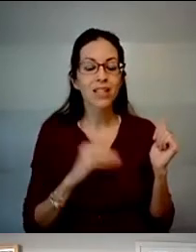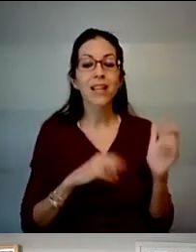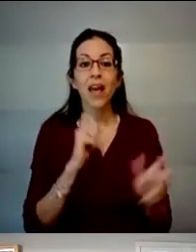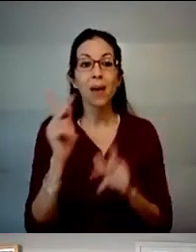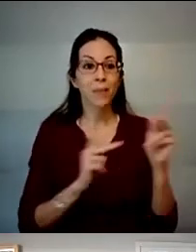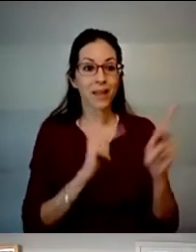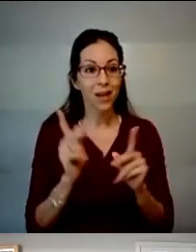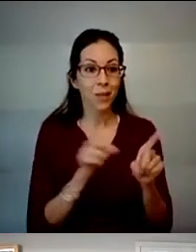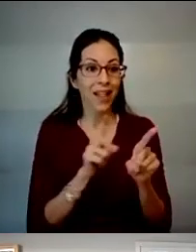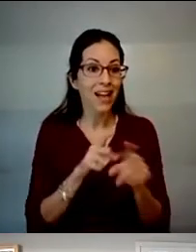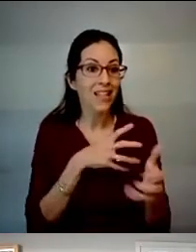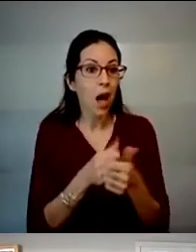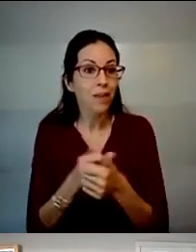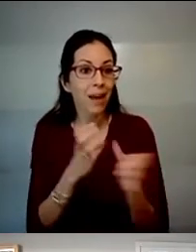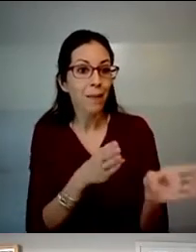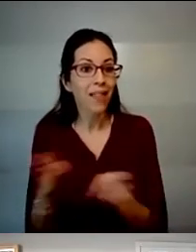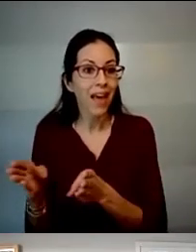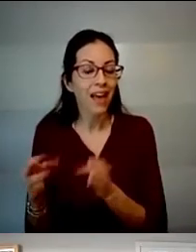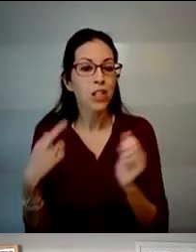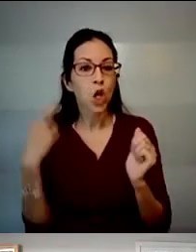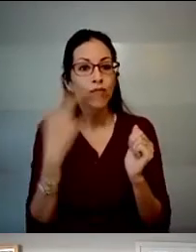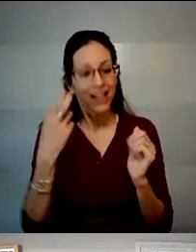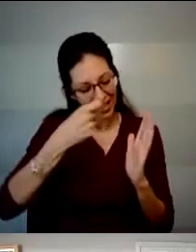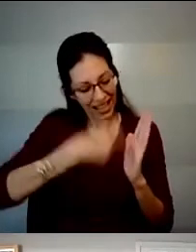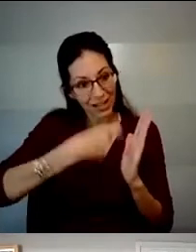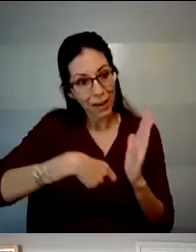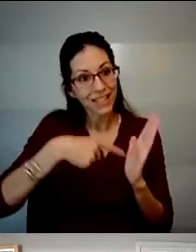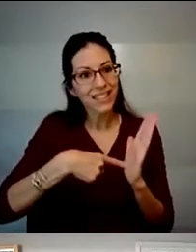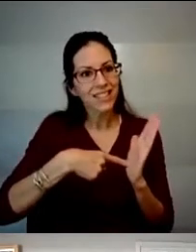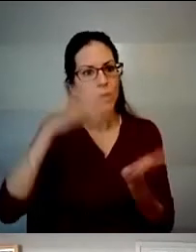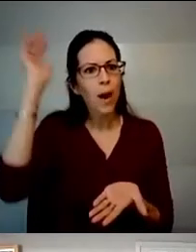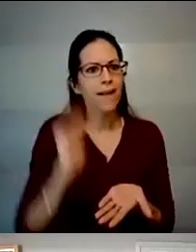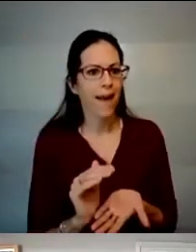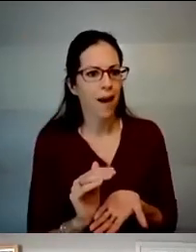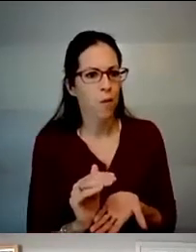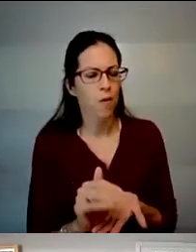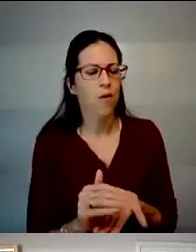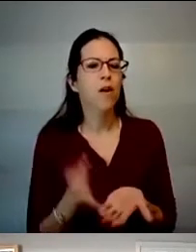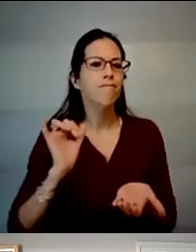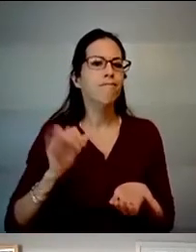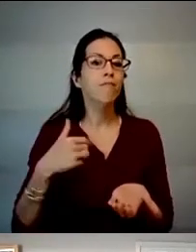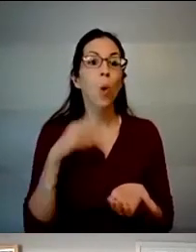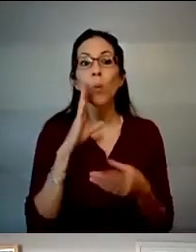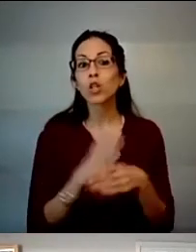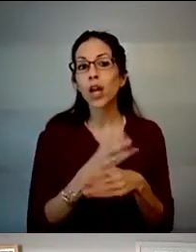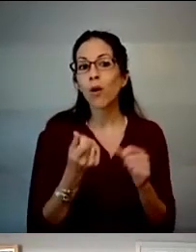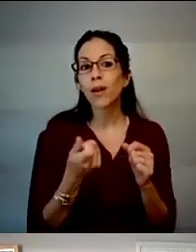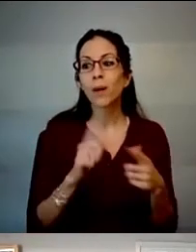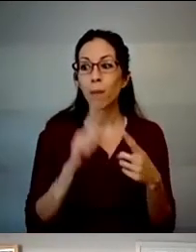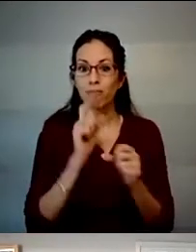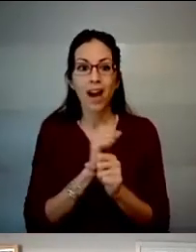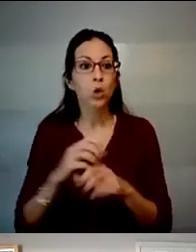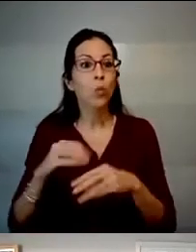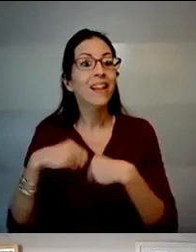how things were going during COVID, is their expenses actually were way down. So I'll share with you in a little bit, but their actual giving in some cases went